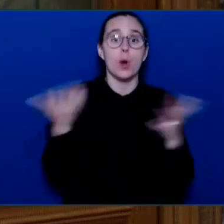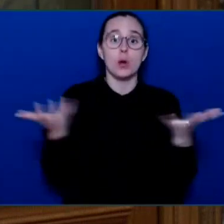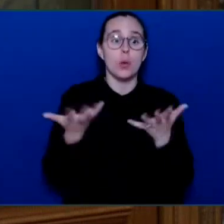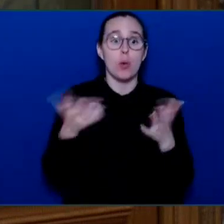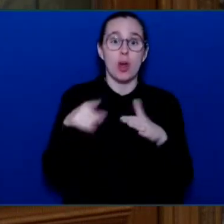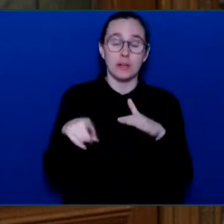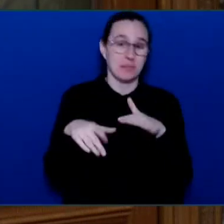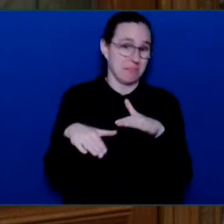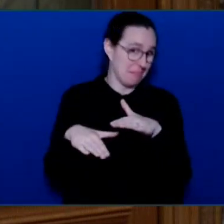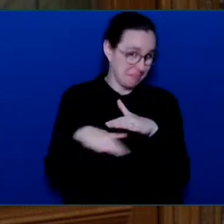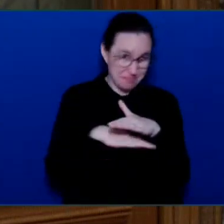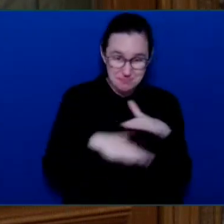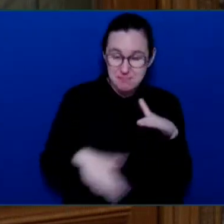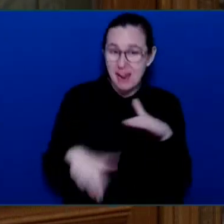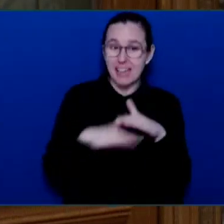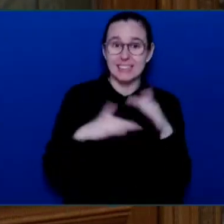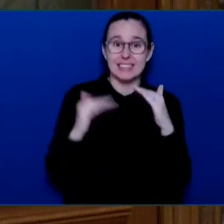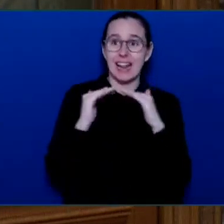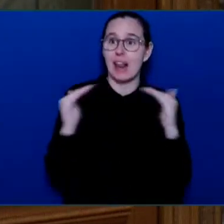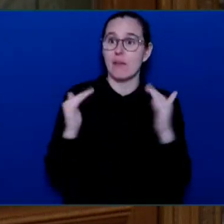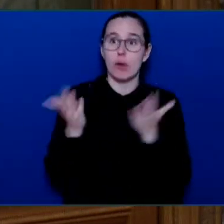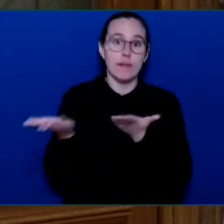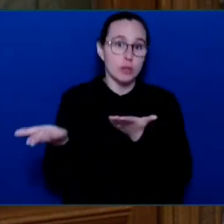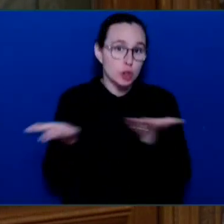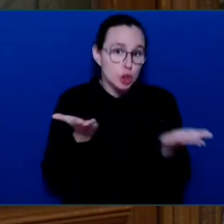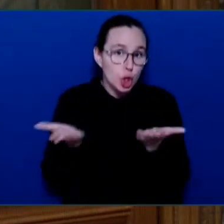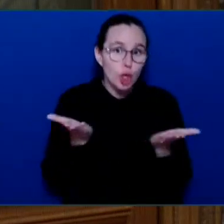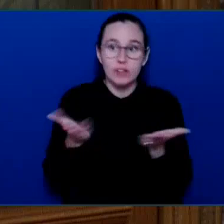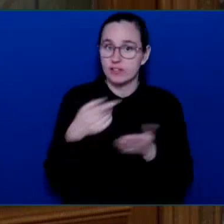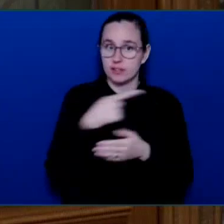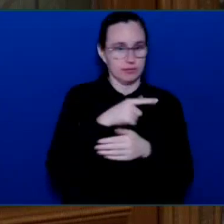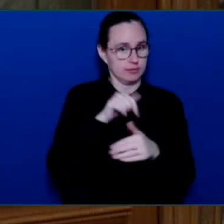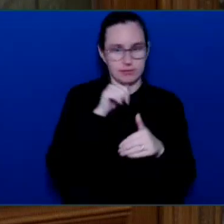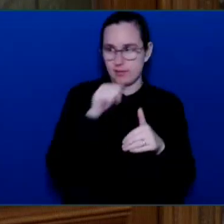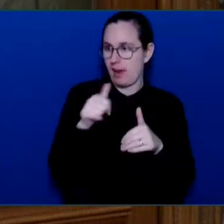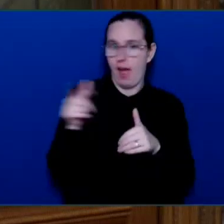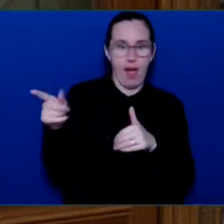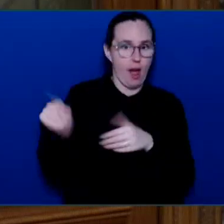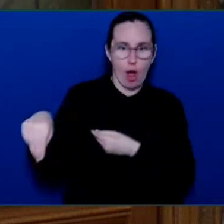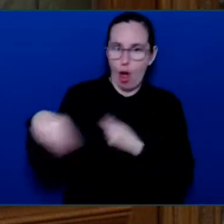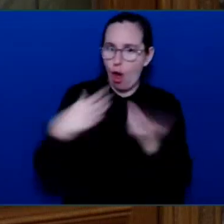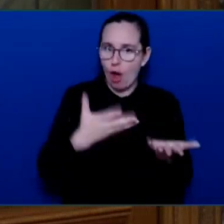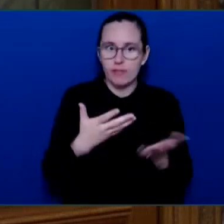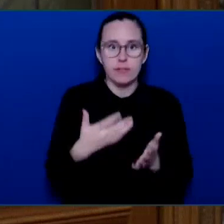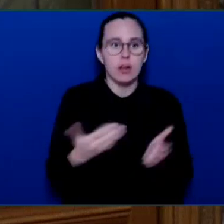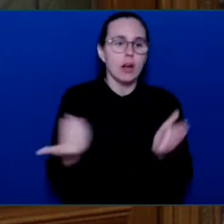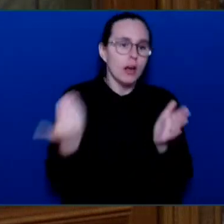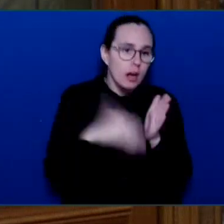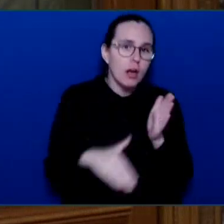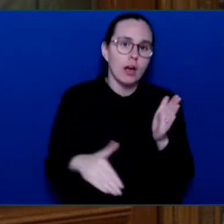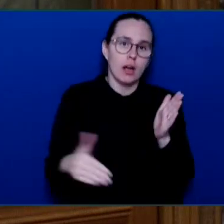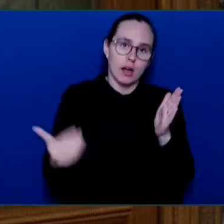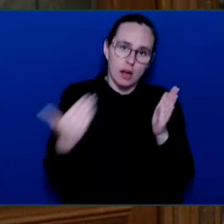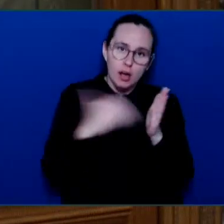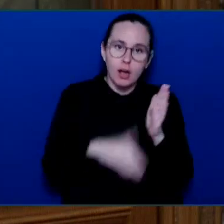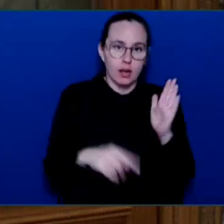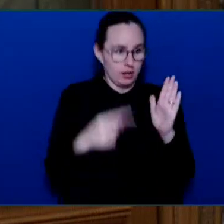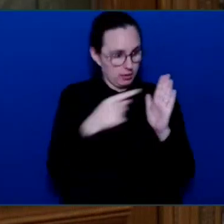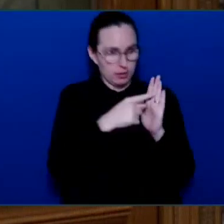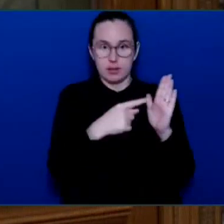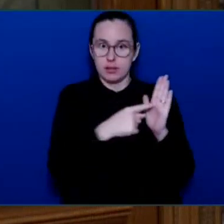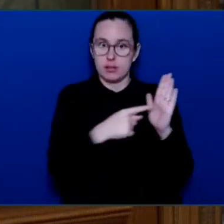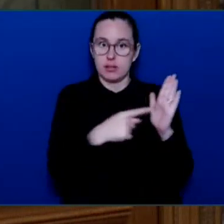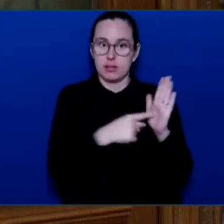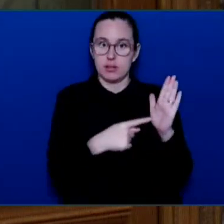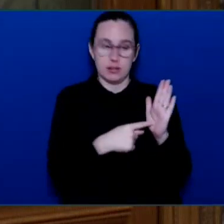one report, but multiple, over and over and over again, and then that's the response? It's astonishing, Mr. Speaker. We have been raising